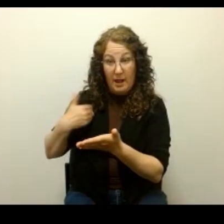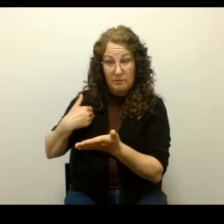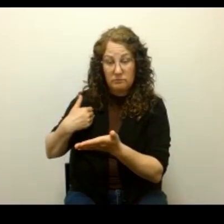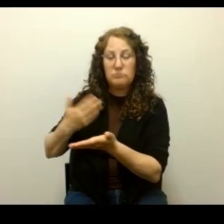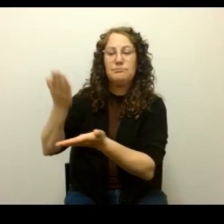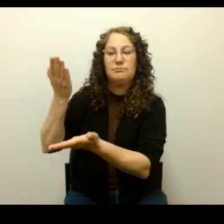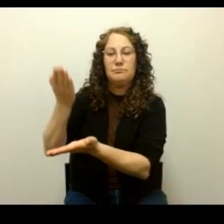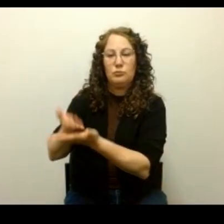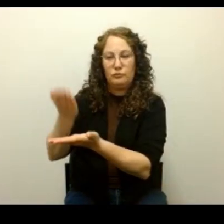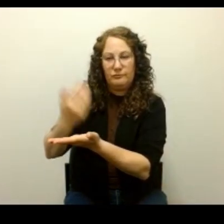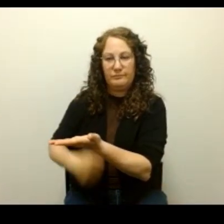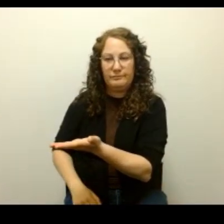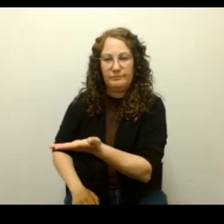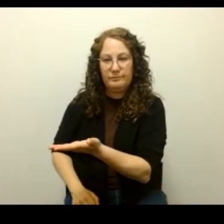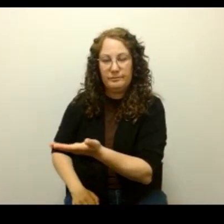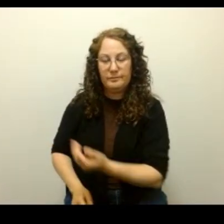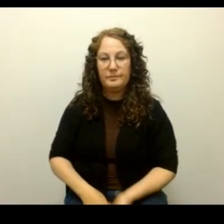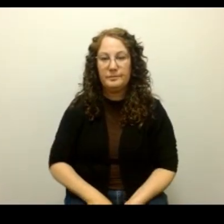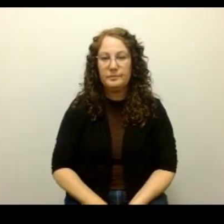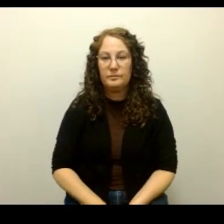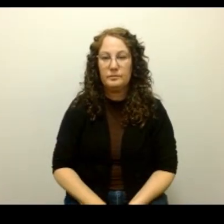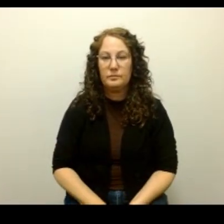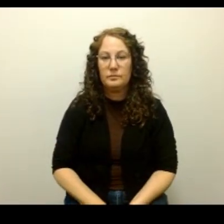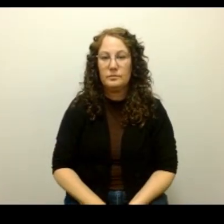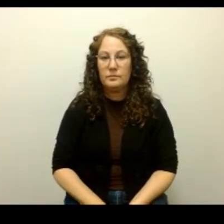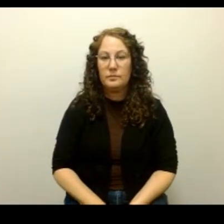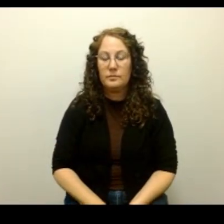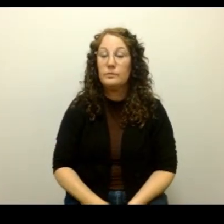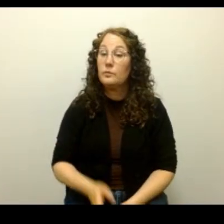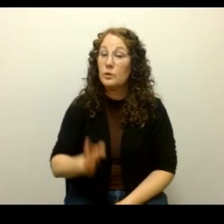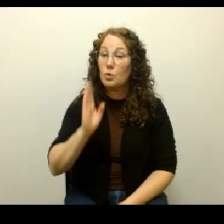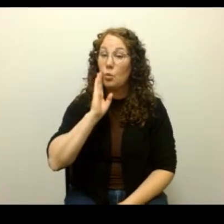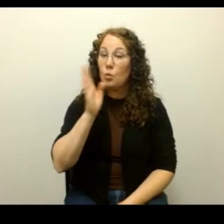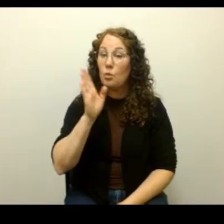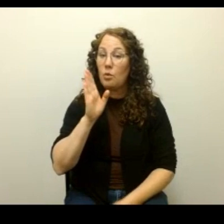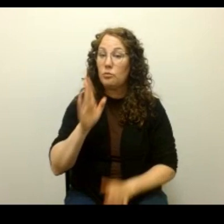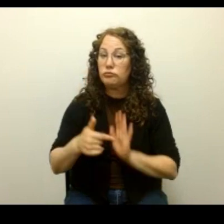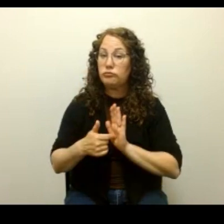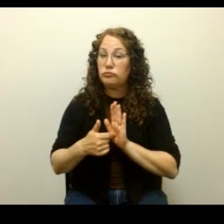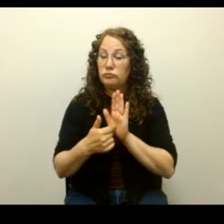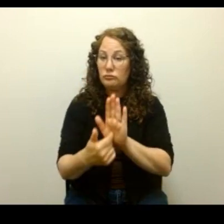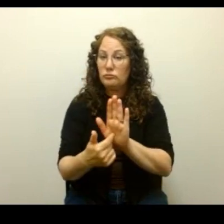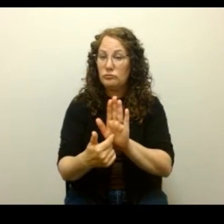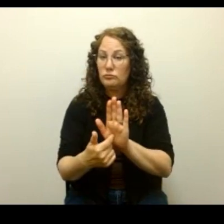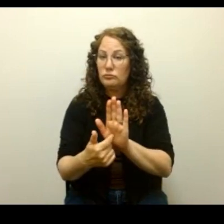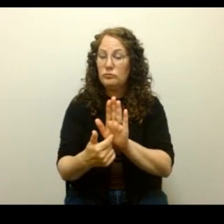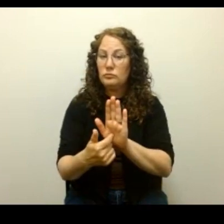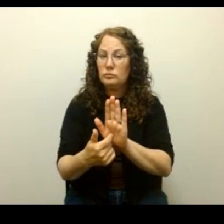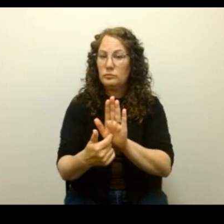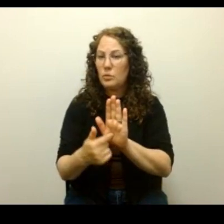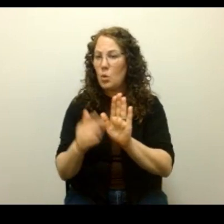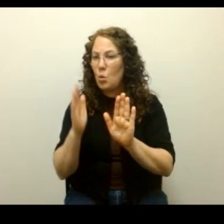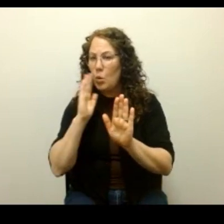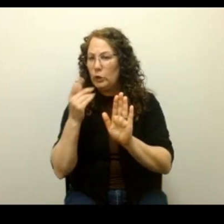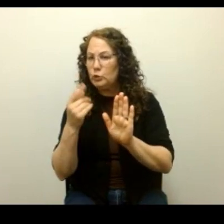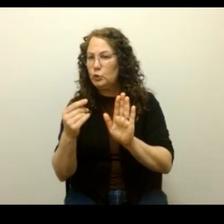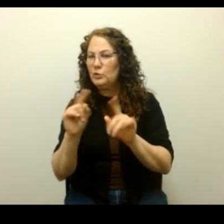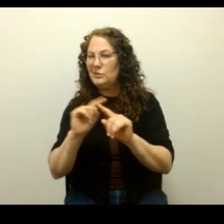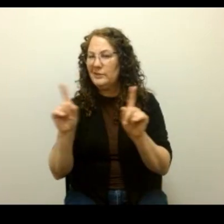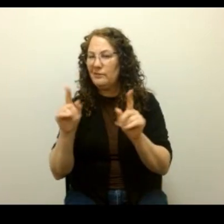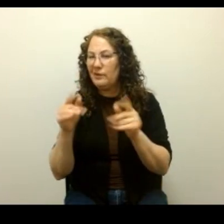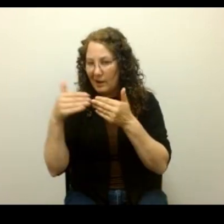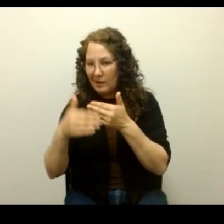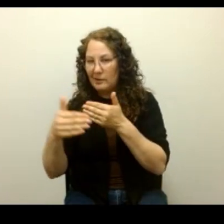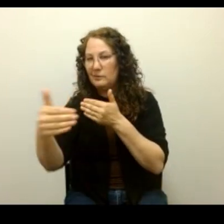occurred. You will be expressing what you will be doing differently